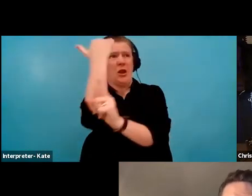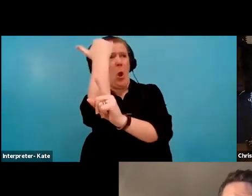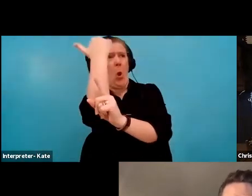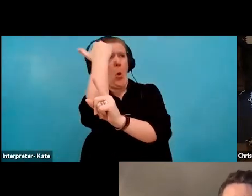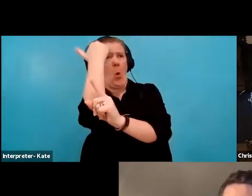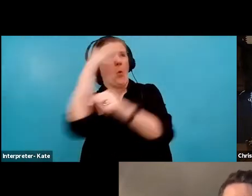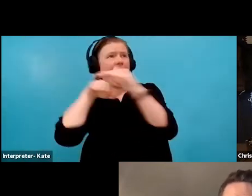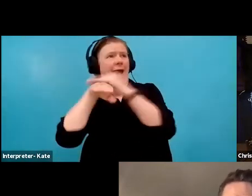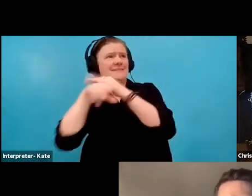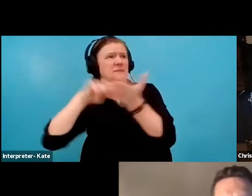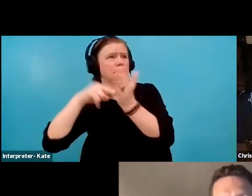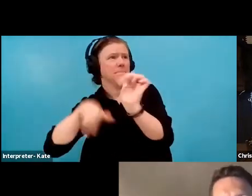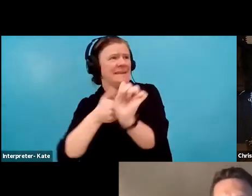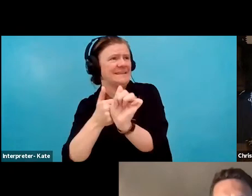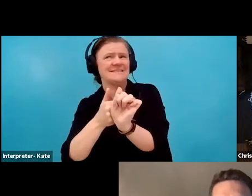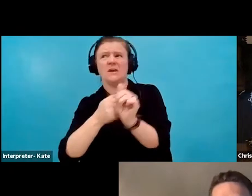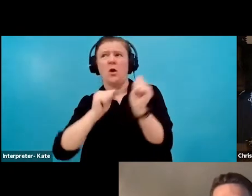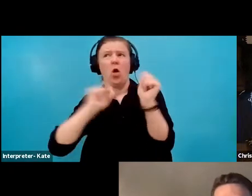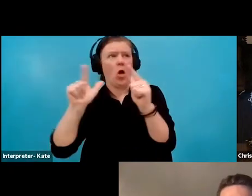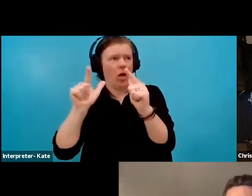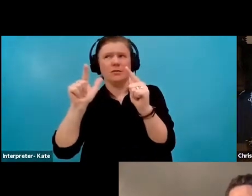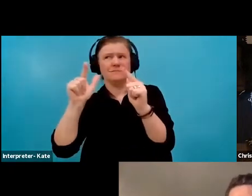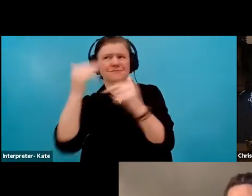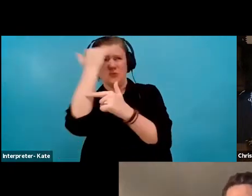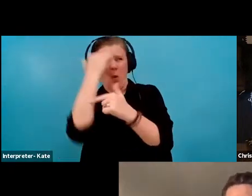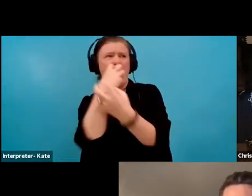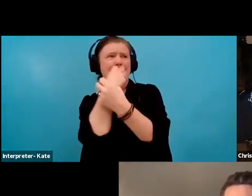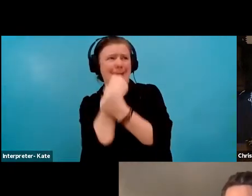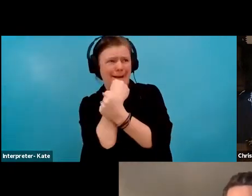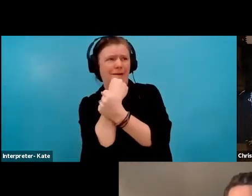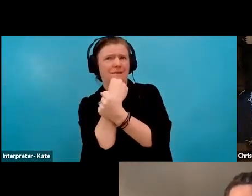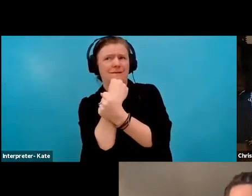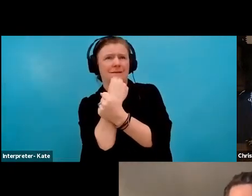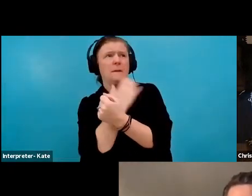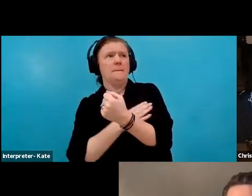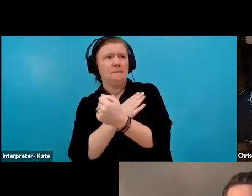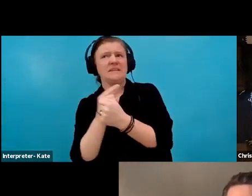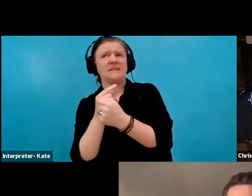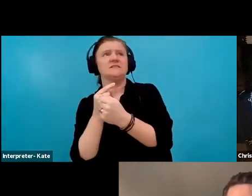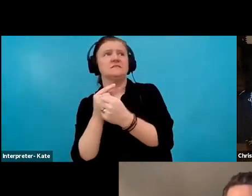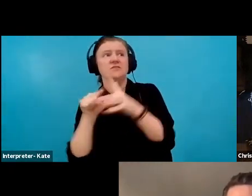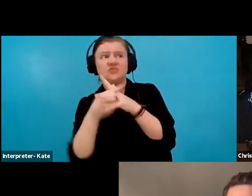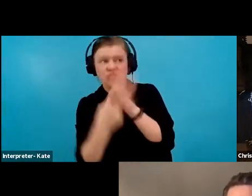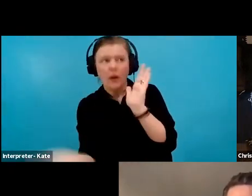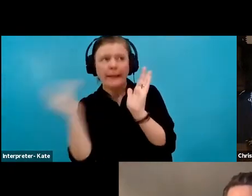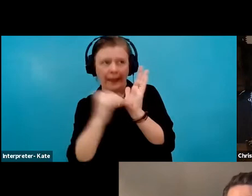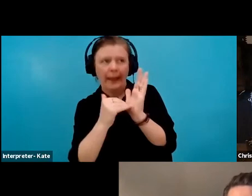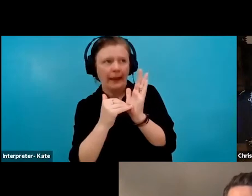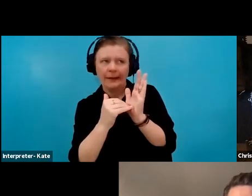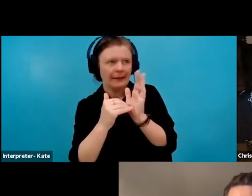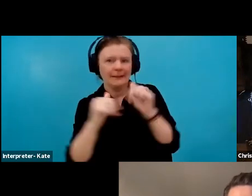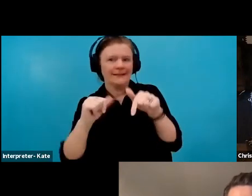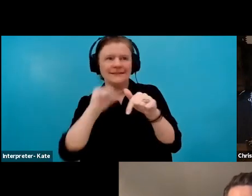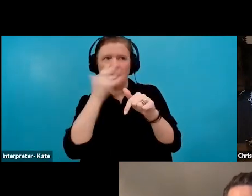what accessibility is and who already care about it. Please go back to the drawing board, was essentially the feedback. And so